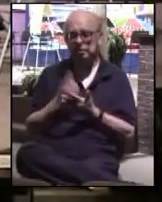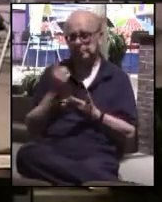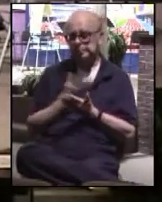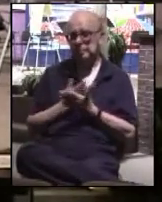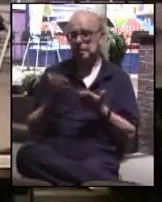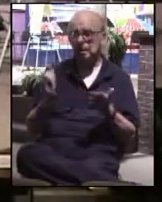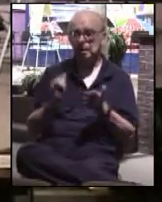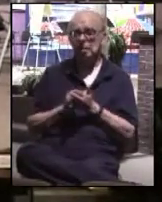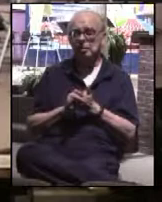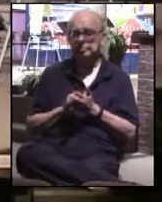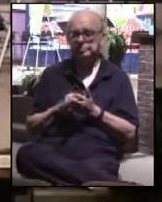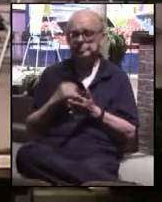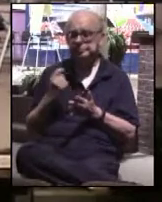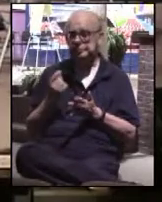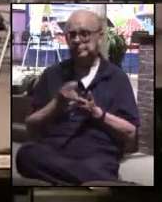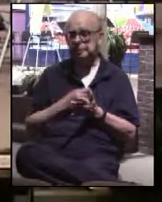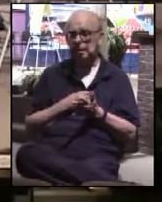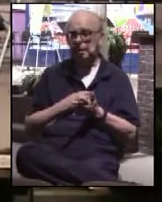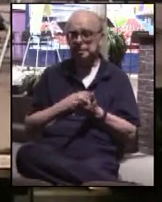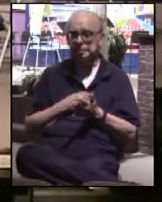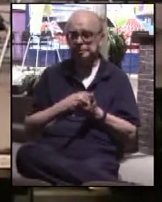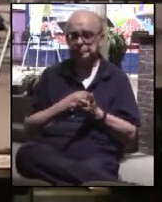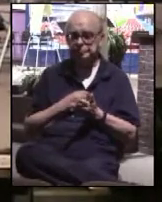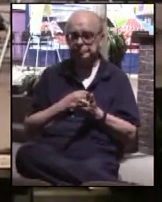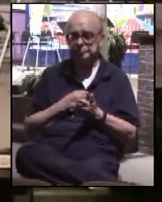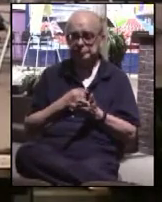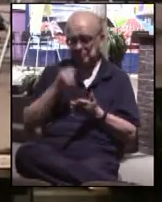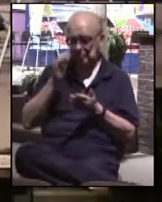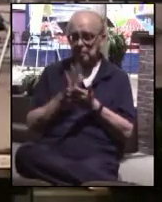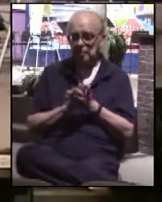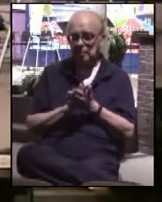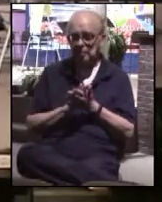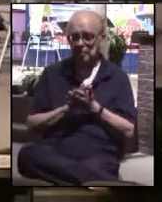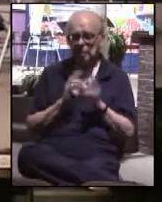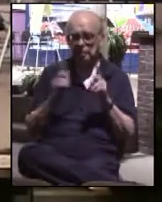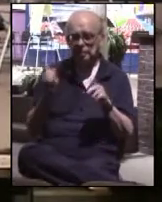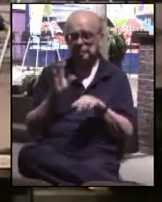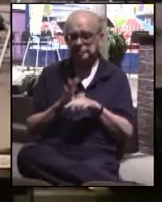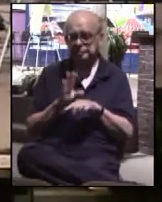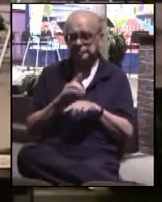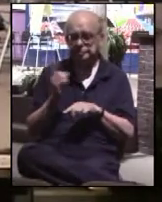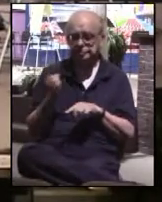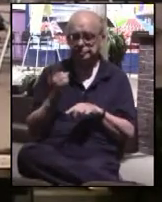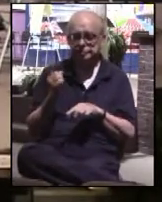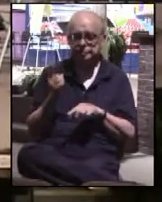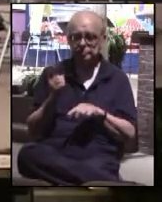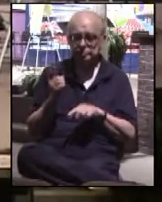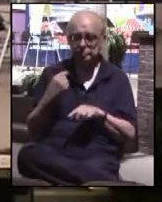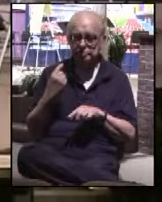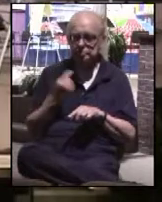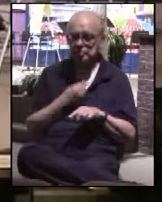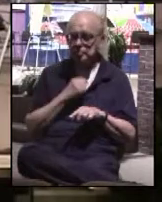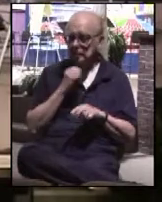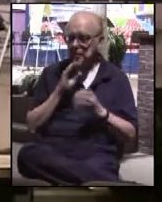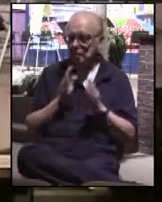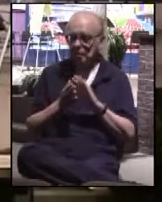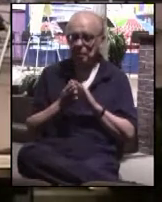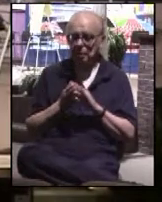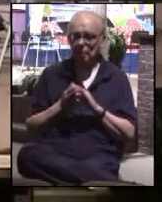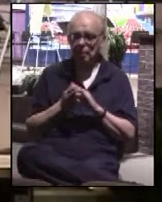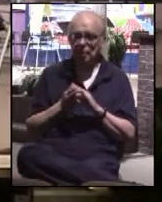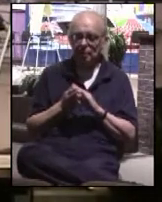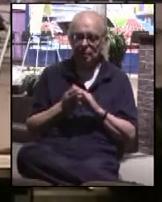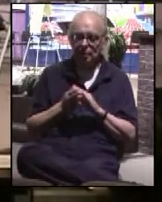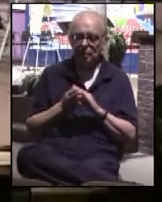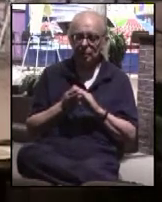of the things that we believe in the vision for this church has always been that we don't become so